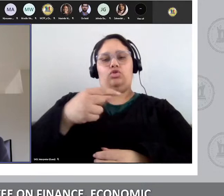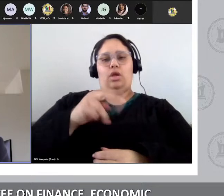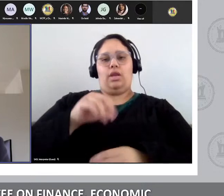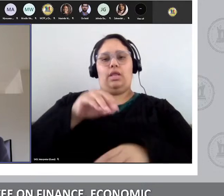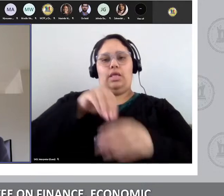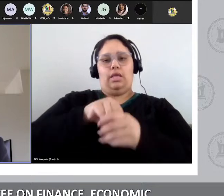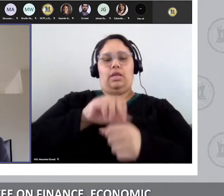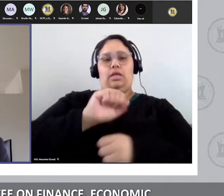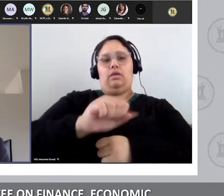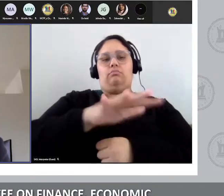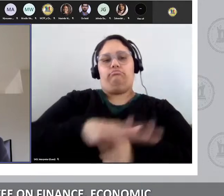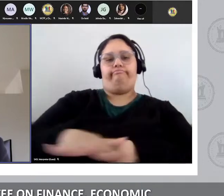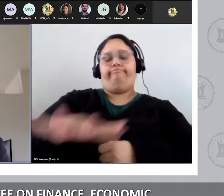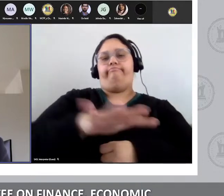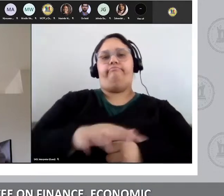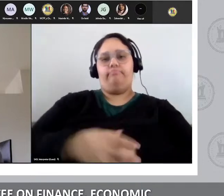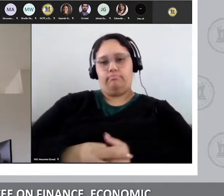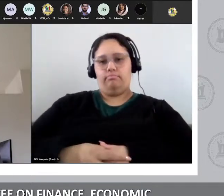SEZ space.